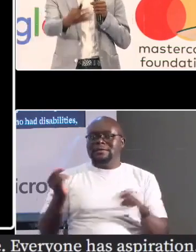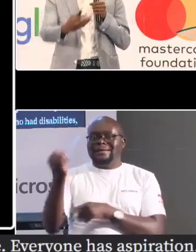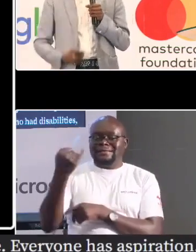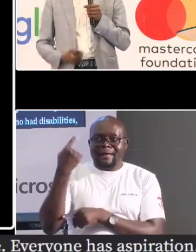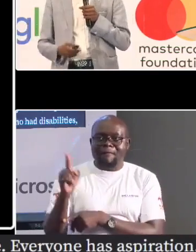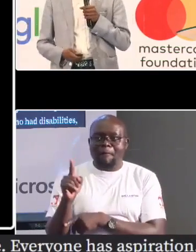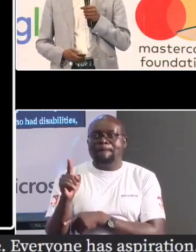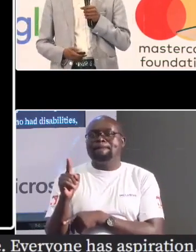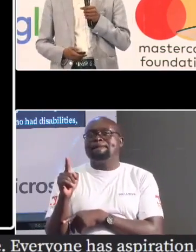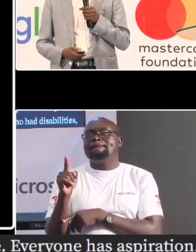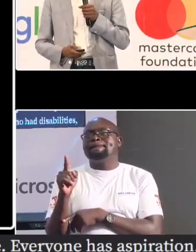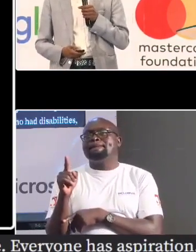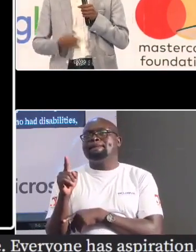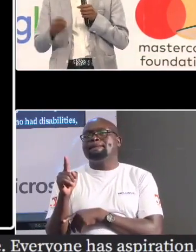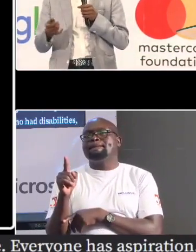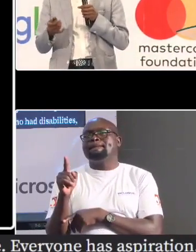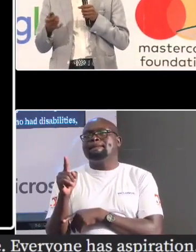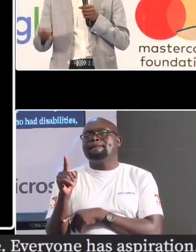for